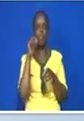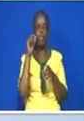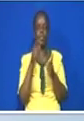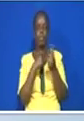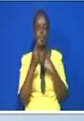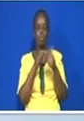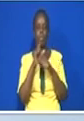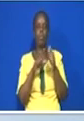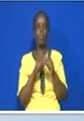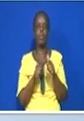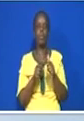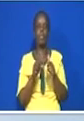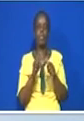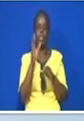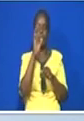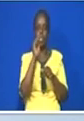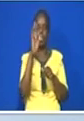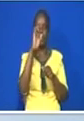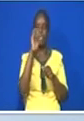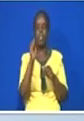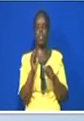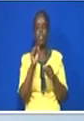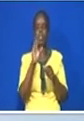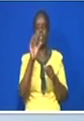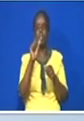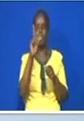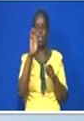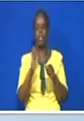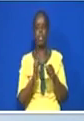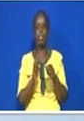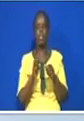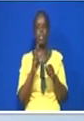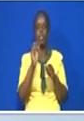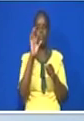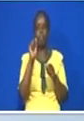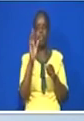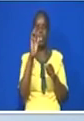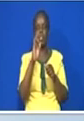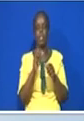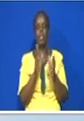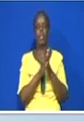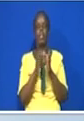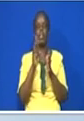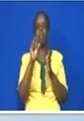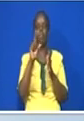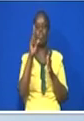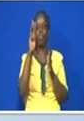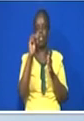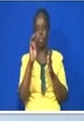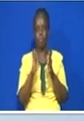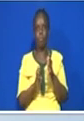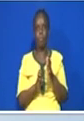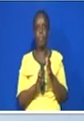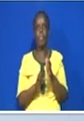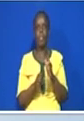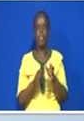talk about area scale factor and volume scale factor. That is specifically the